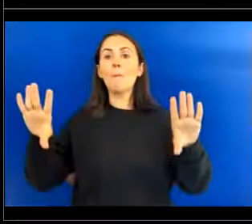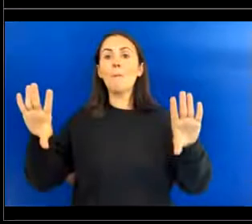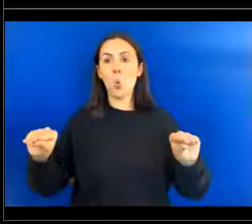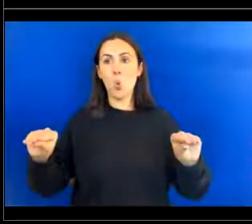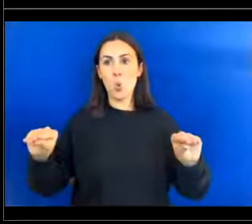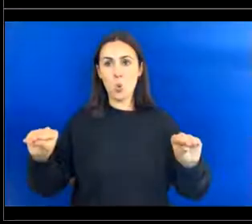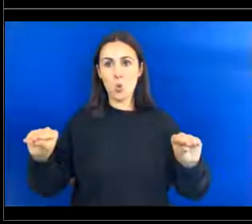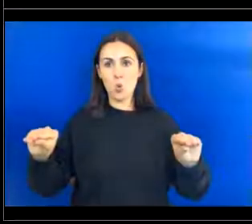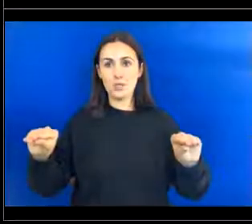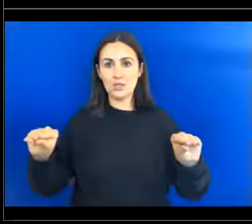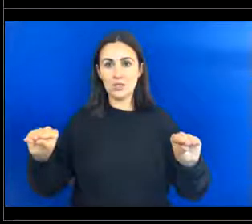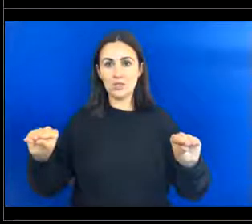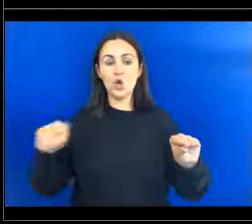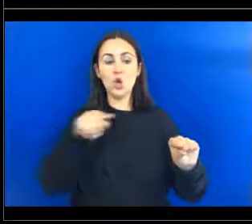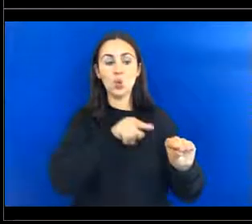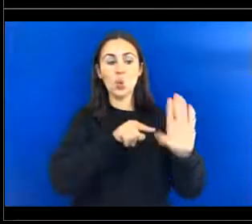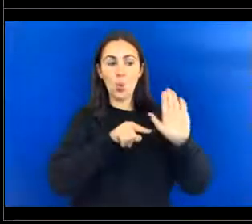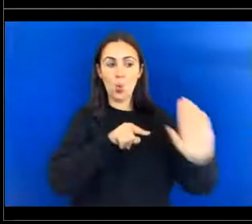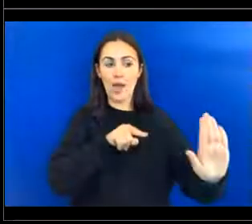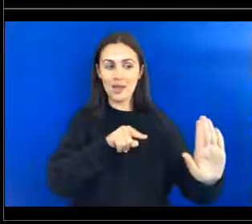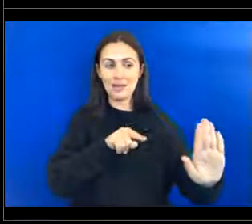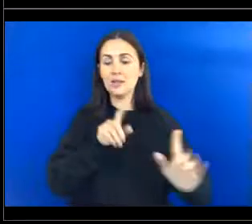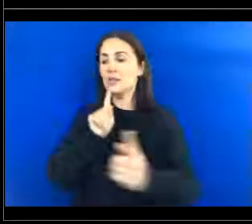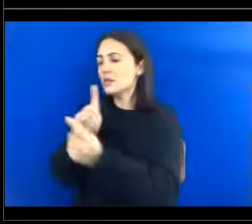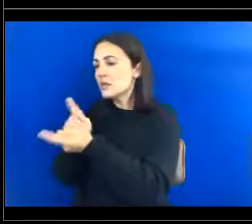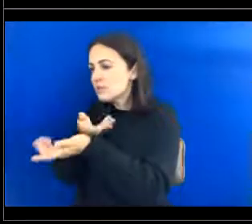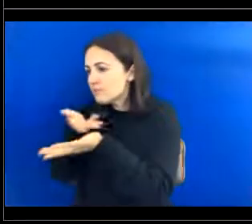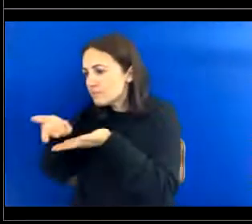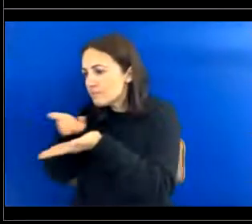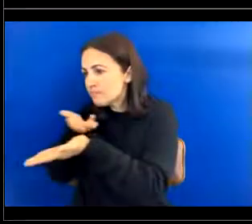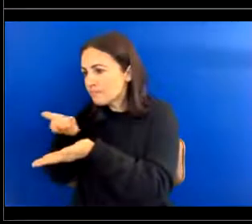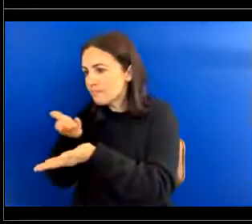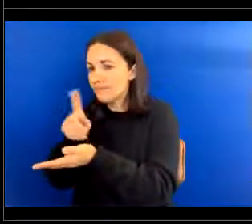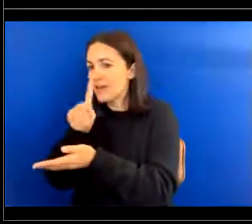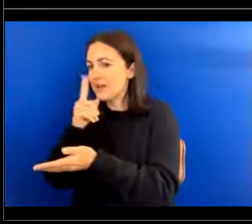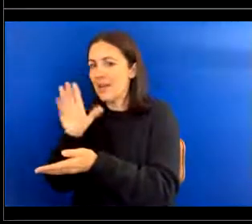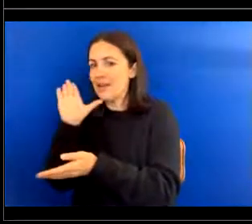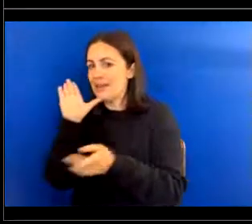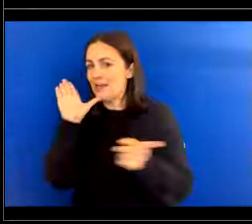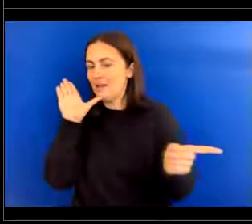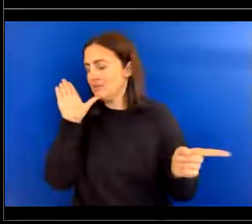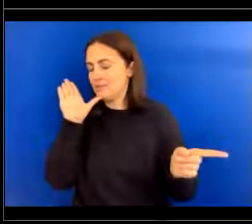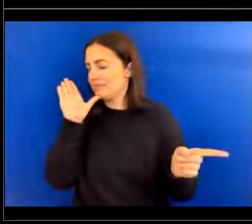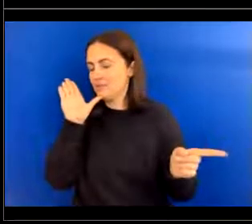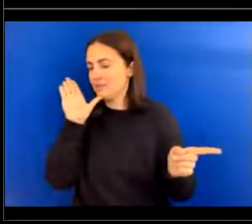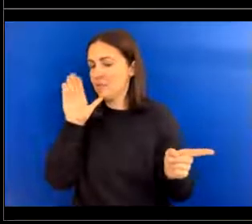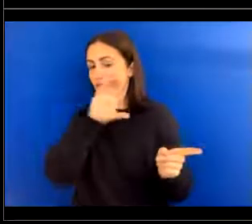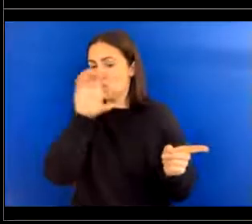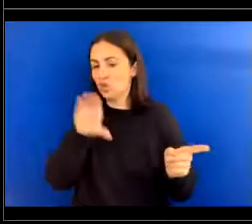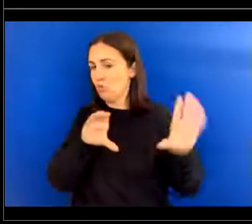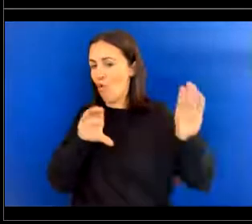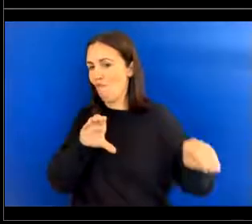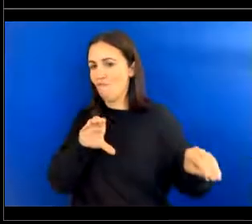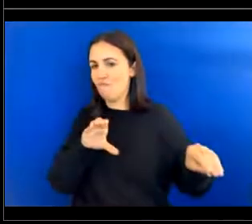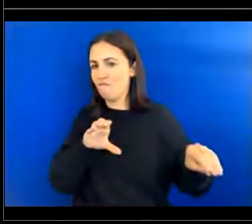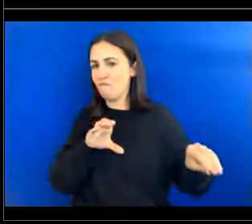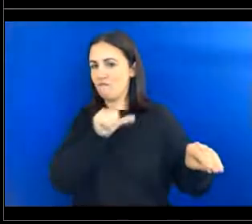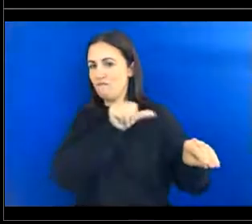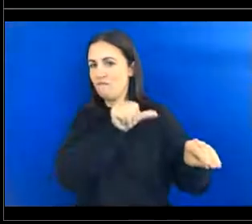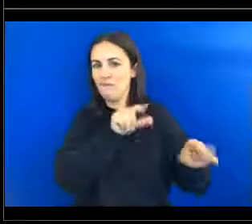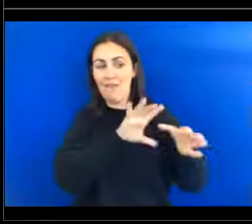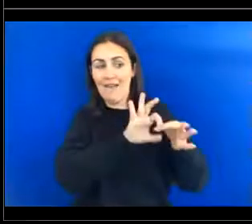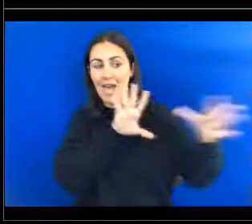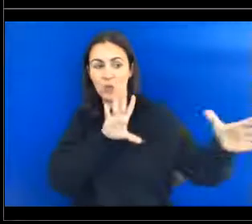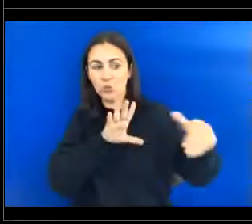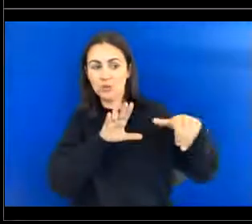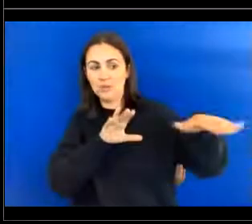confidential time with each of them. That's important, especially on the phone, because we don't have any visual cues as to what's happening for that person, if they're